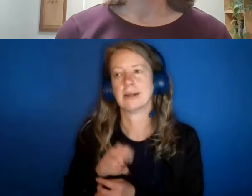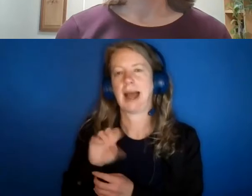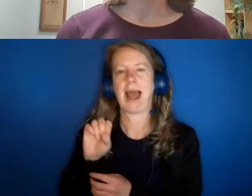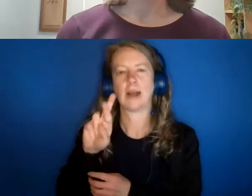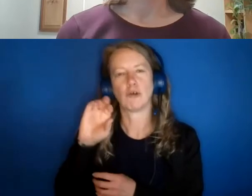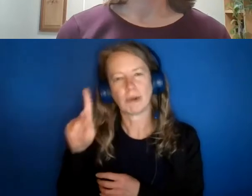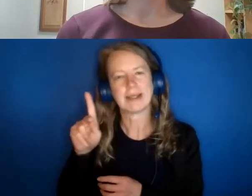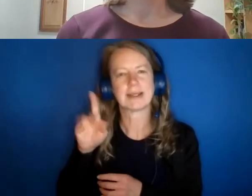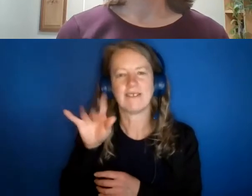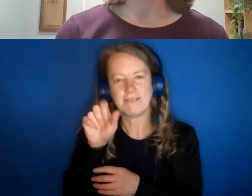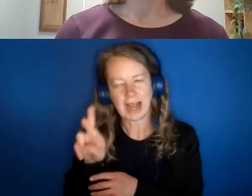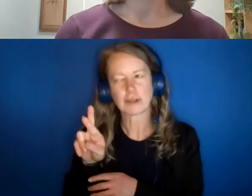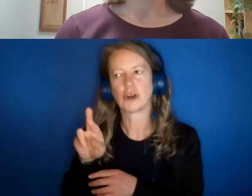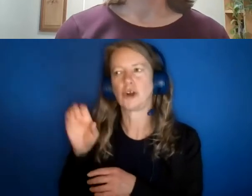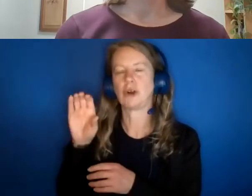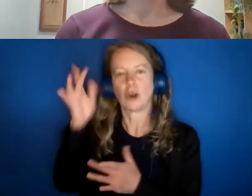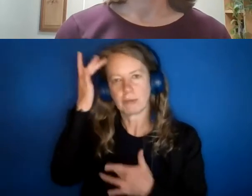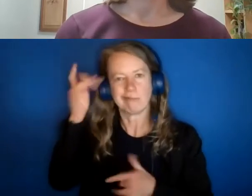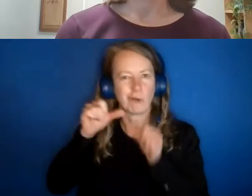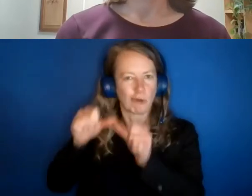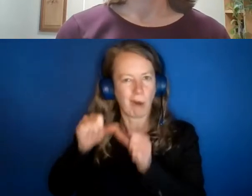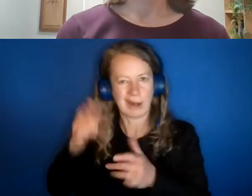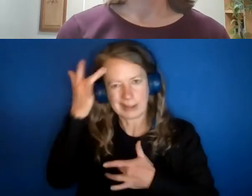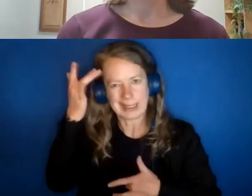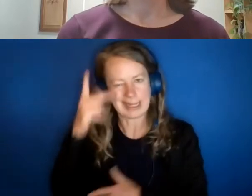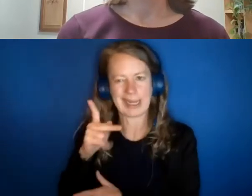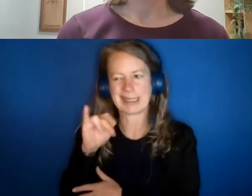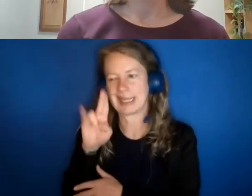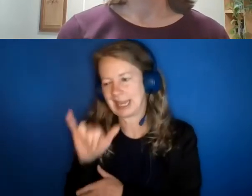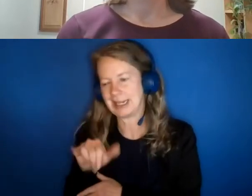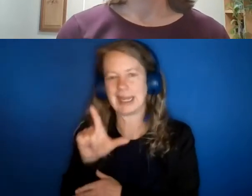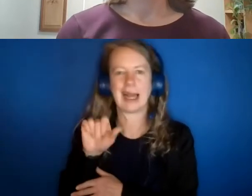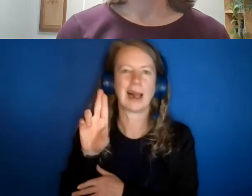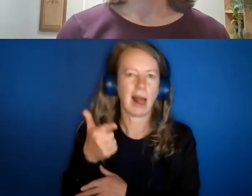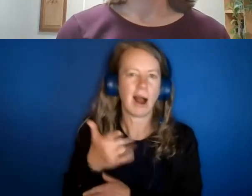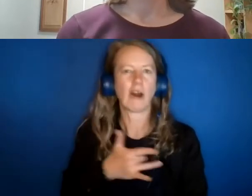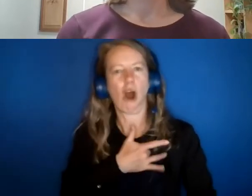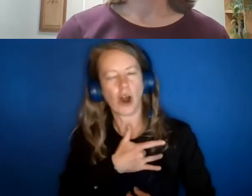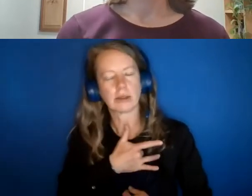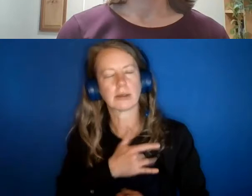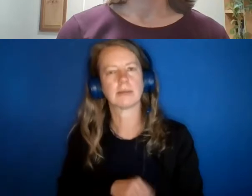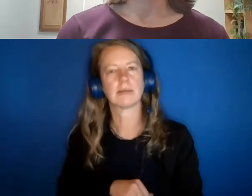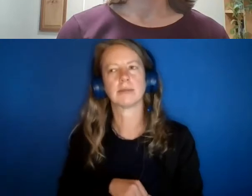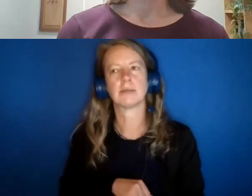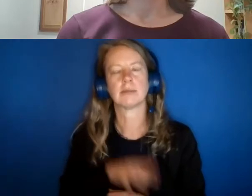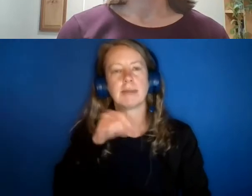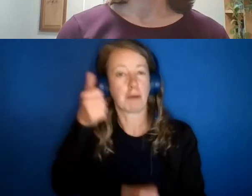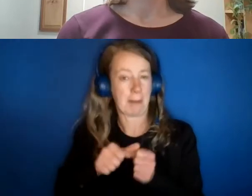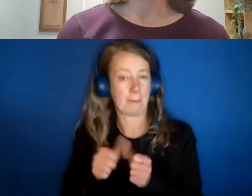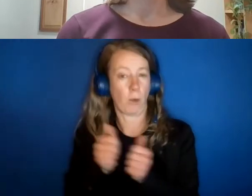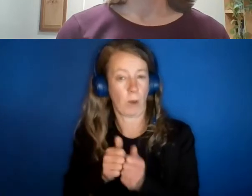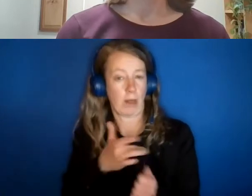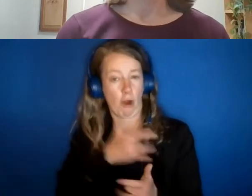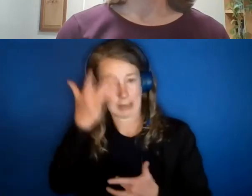kidney disease, chronic lung disease, chronic heart disease. And don't forget with heart disease, high blood